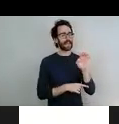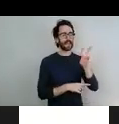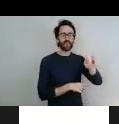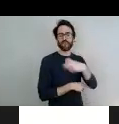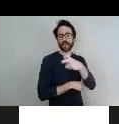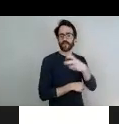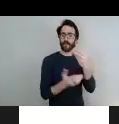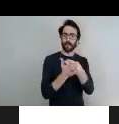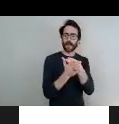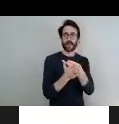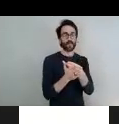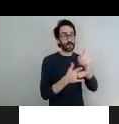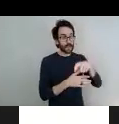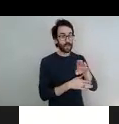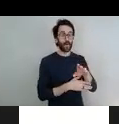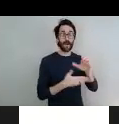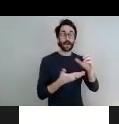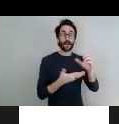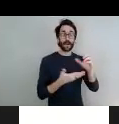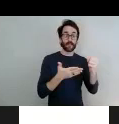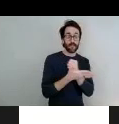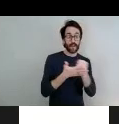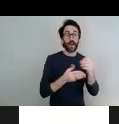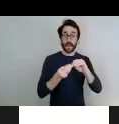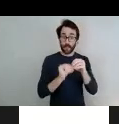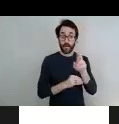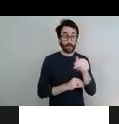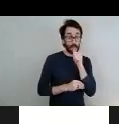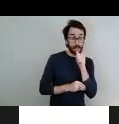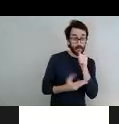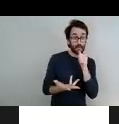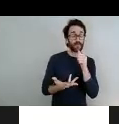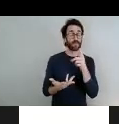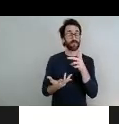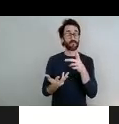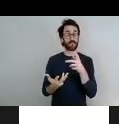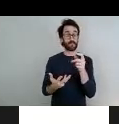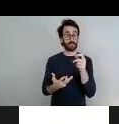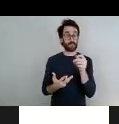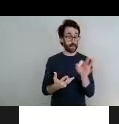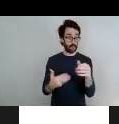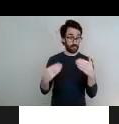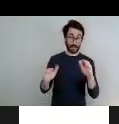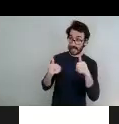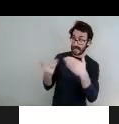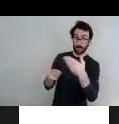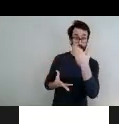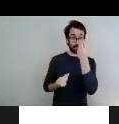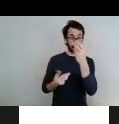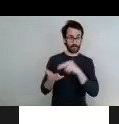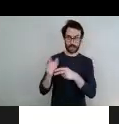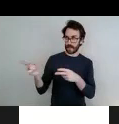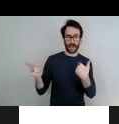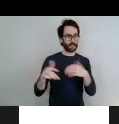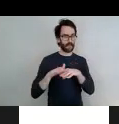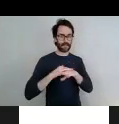your debit card number and password. And obviously, if you provide that information, you're giving them